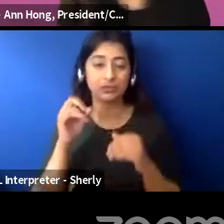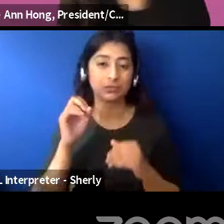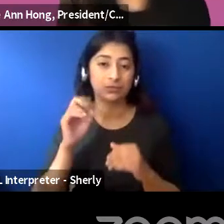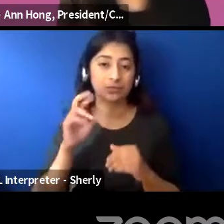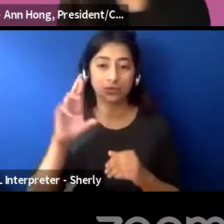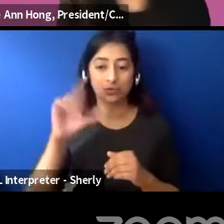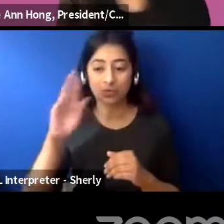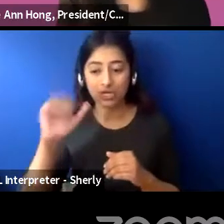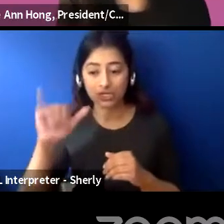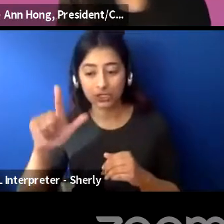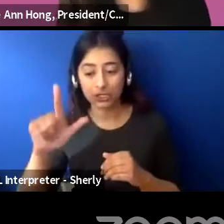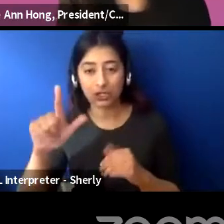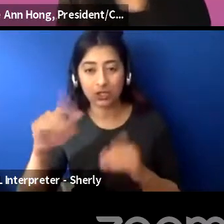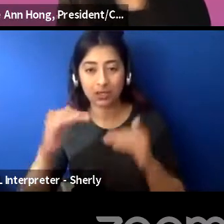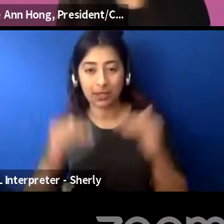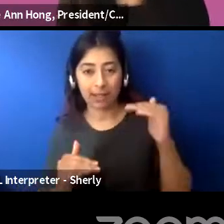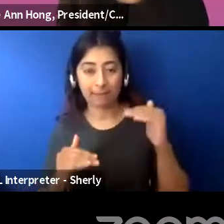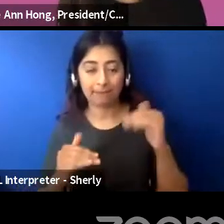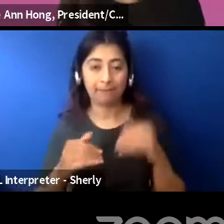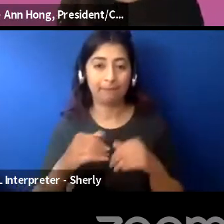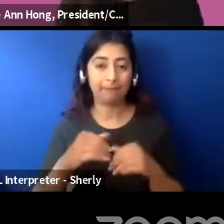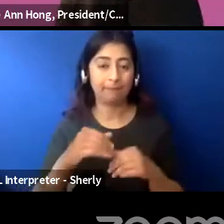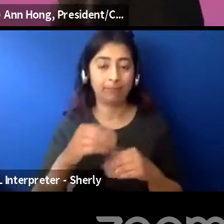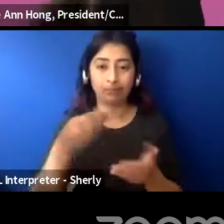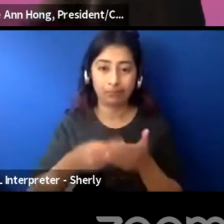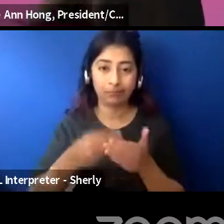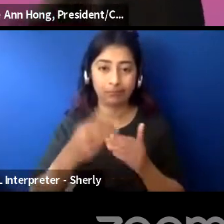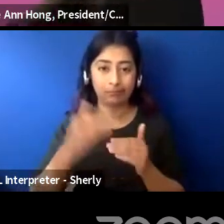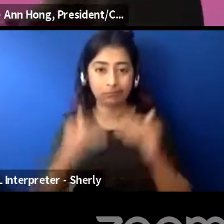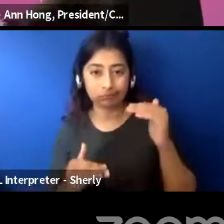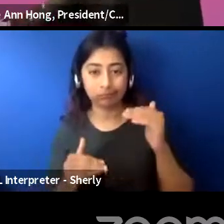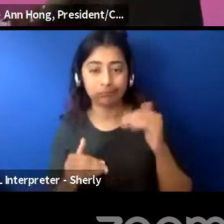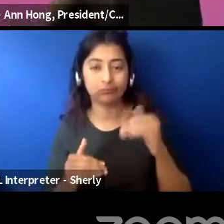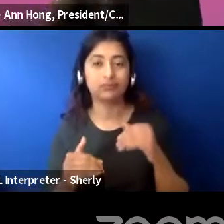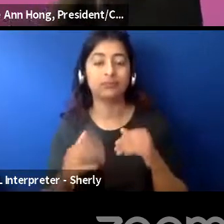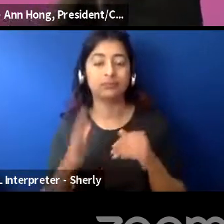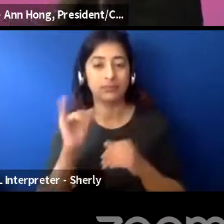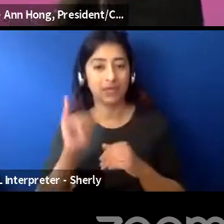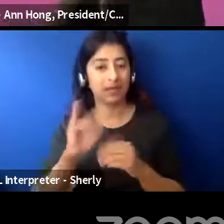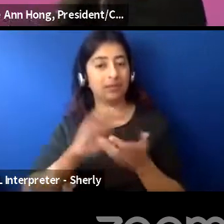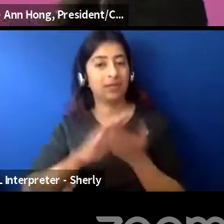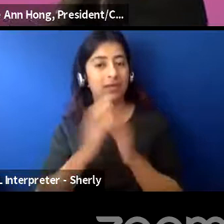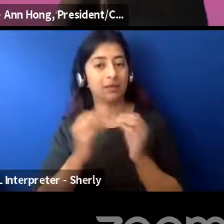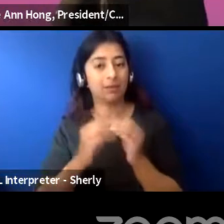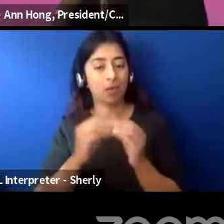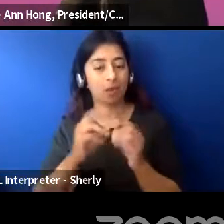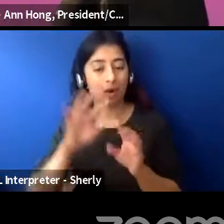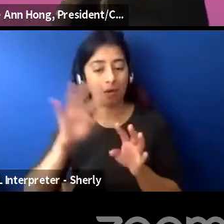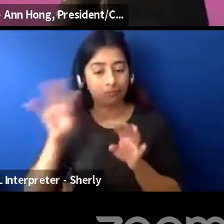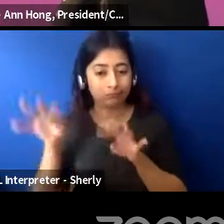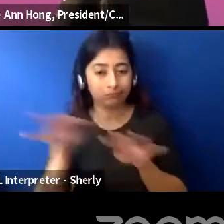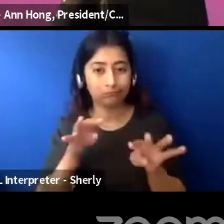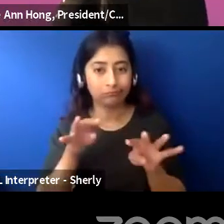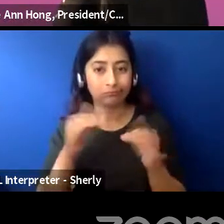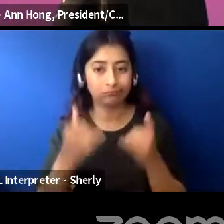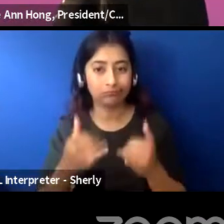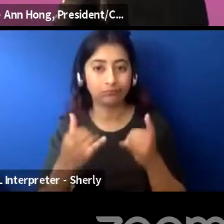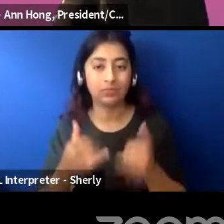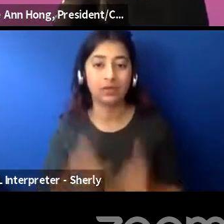gap, the wealth gap, all that stuff kind of comes into play and gets illuminated in this. I